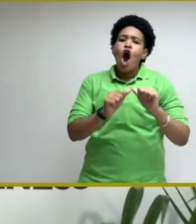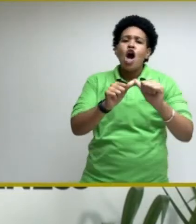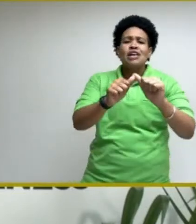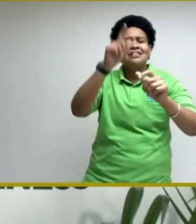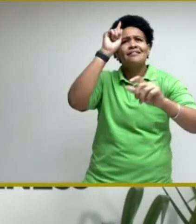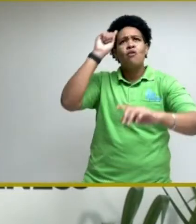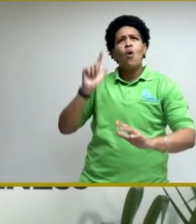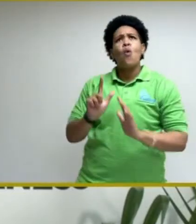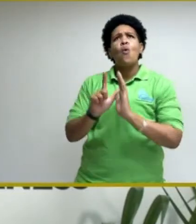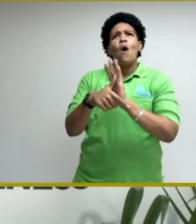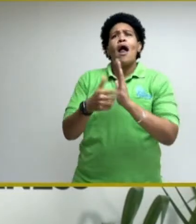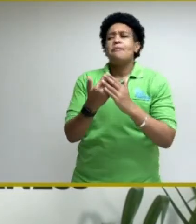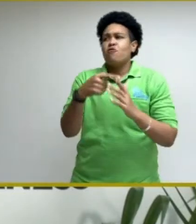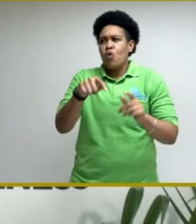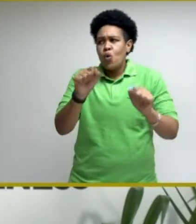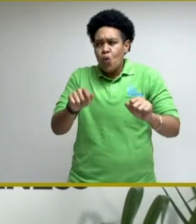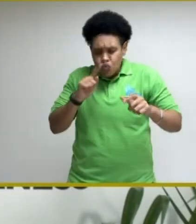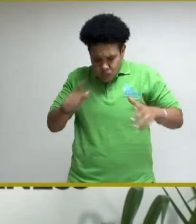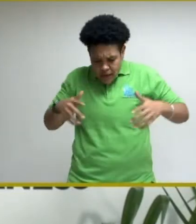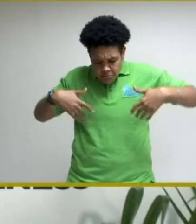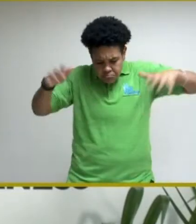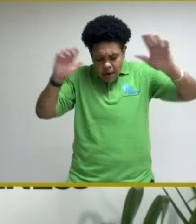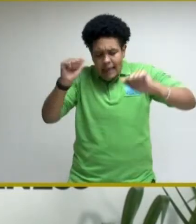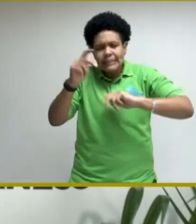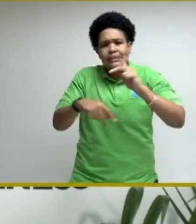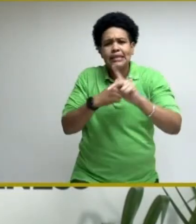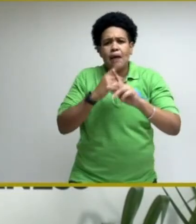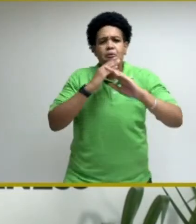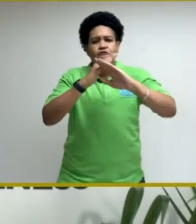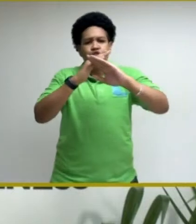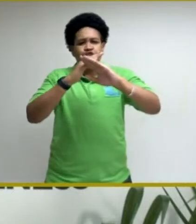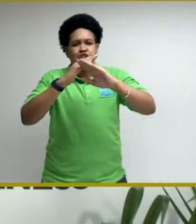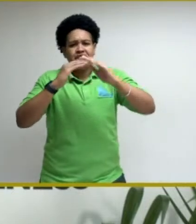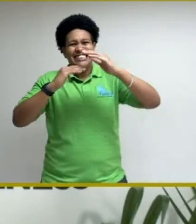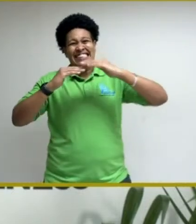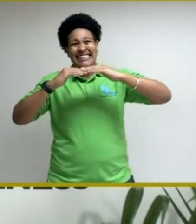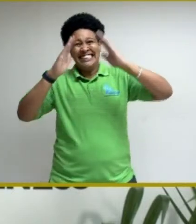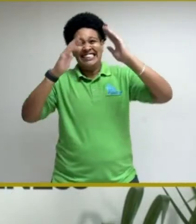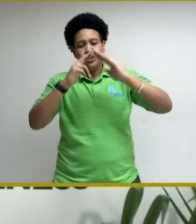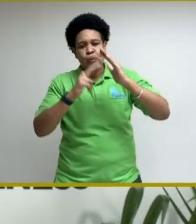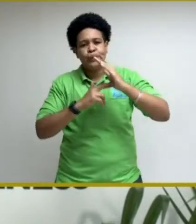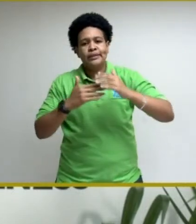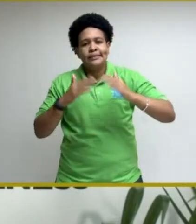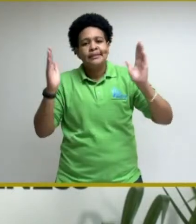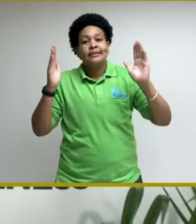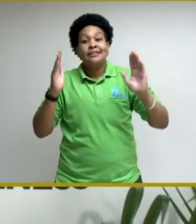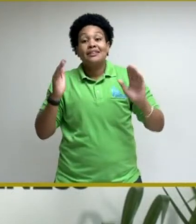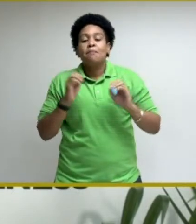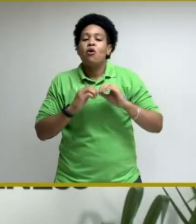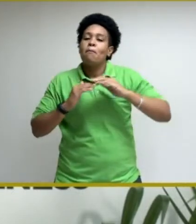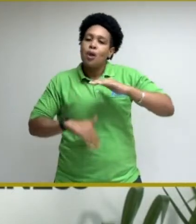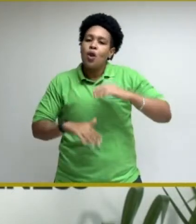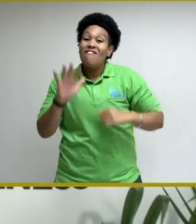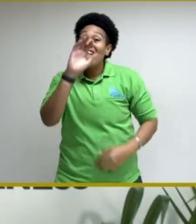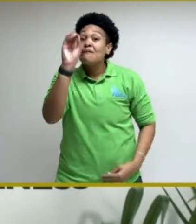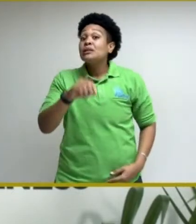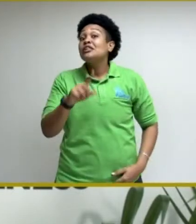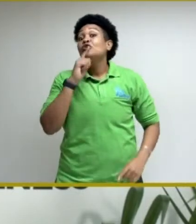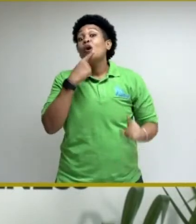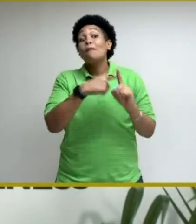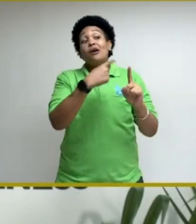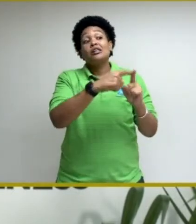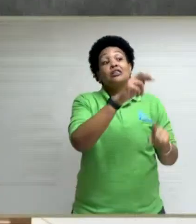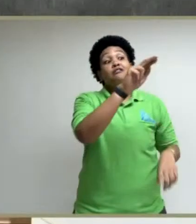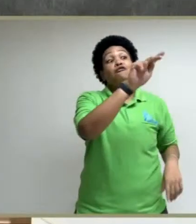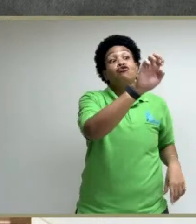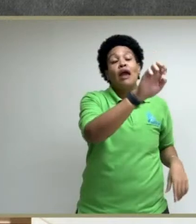a while before they could relieve any kind of restrictions. So the positivity rate is the number of